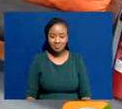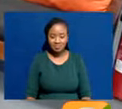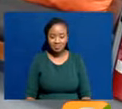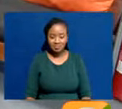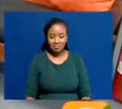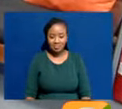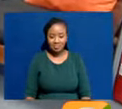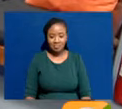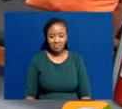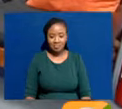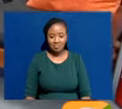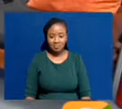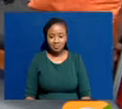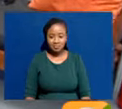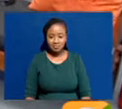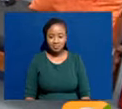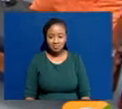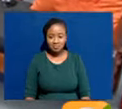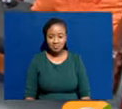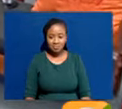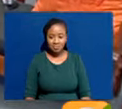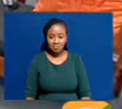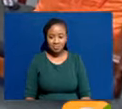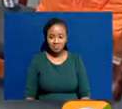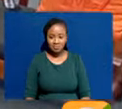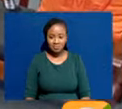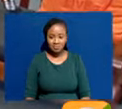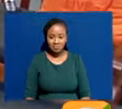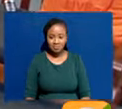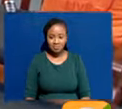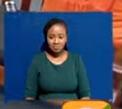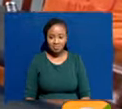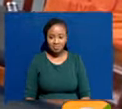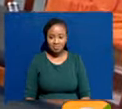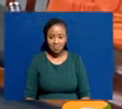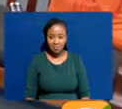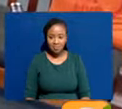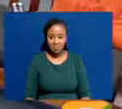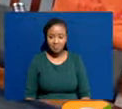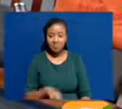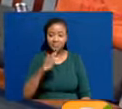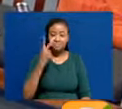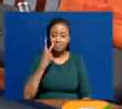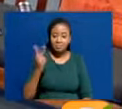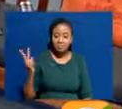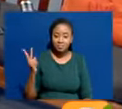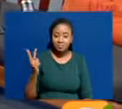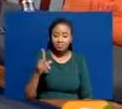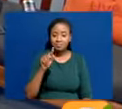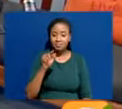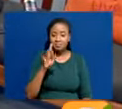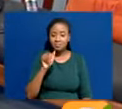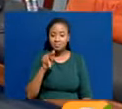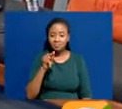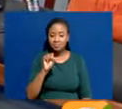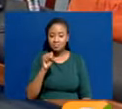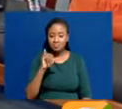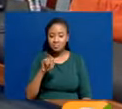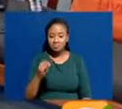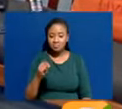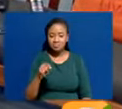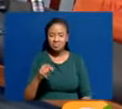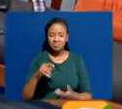Yeah. Yeah, actually, no, you're right, it's 36 years ago. Yeah. Look at the transit system. Makongeni to Makadara, Jogoo